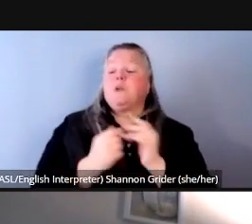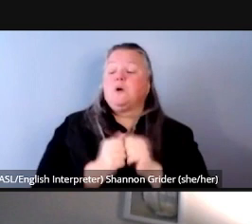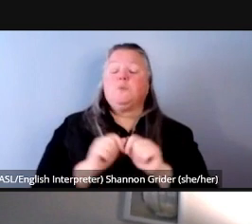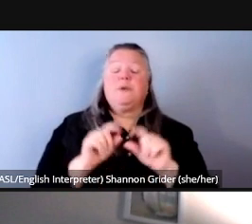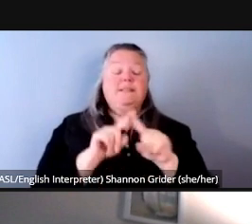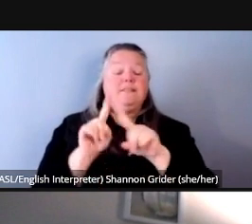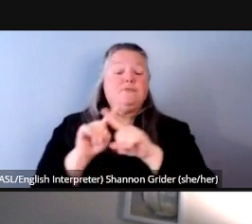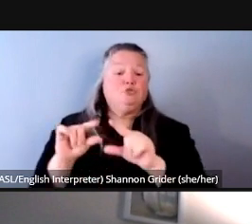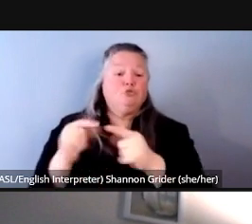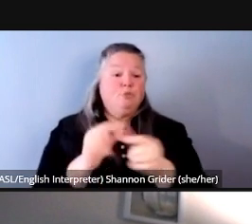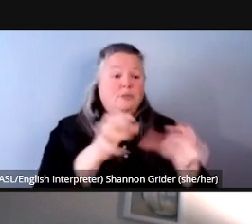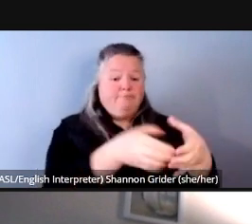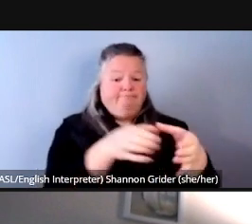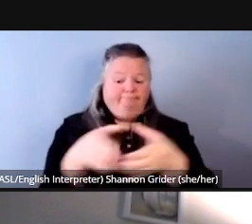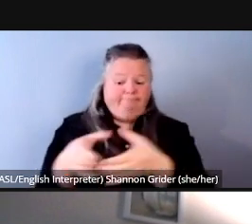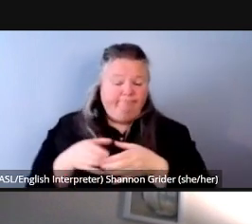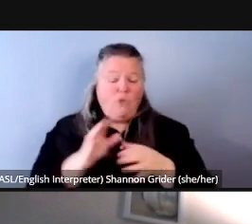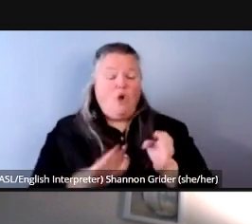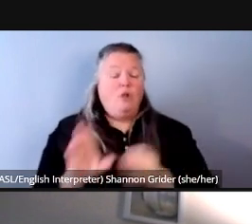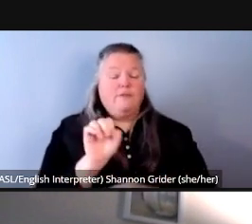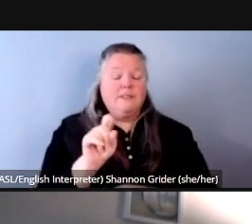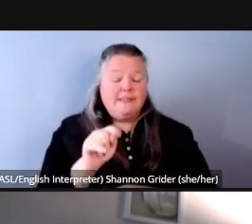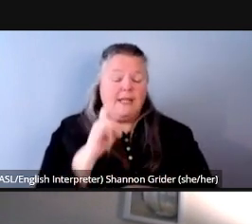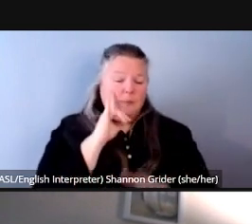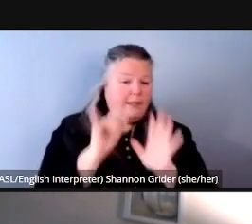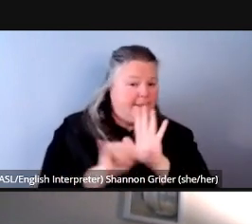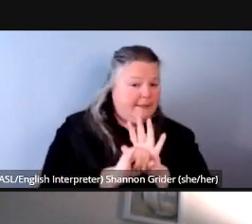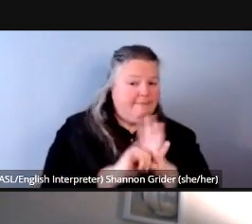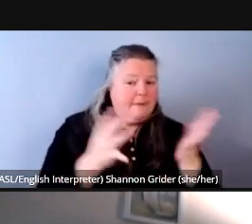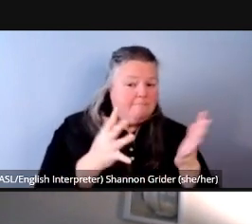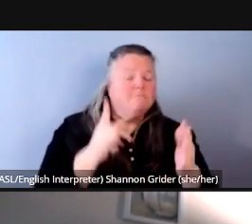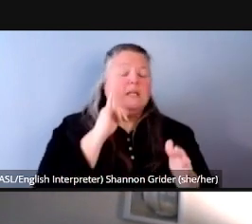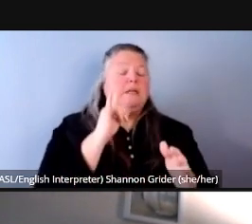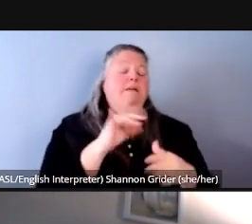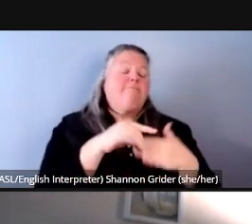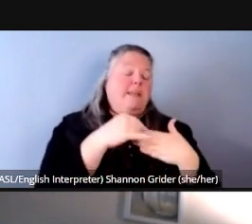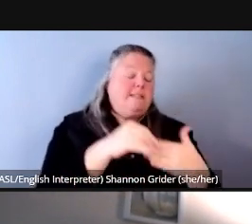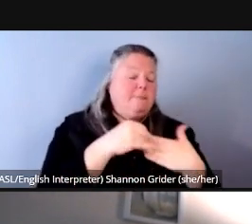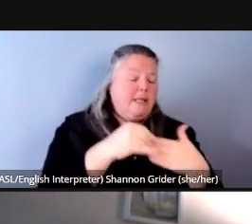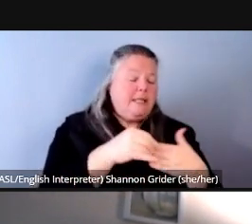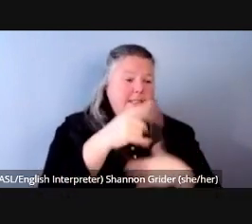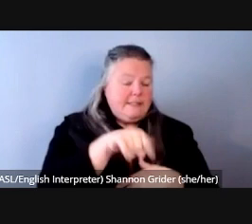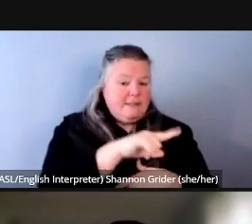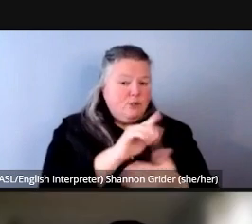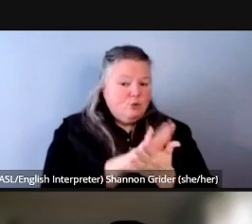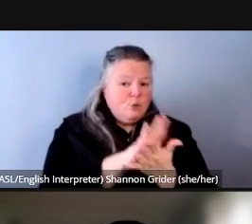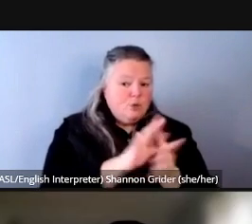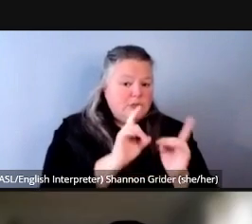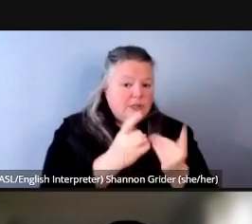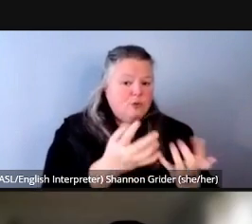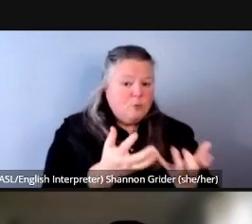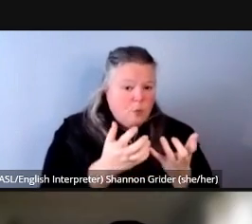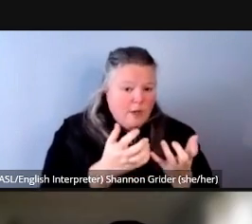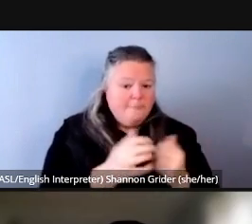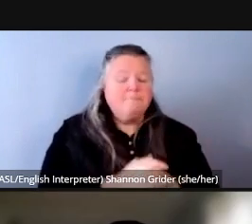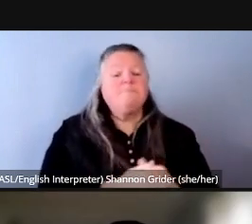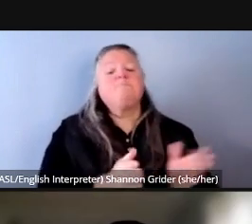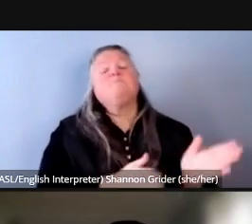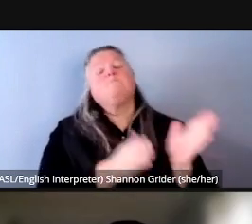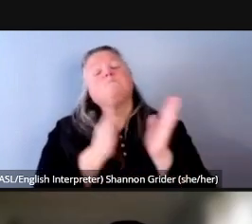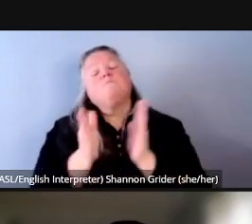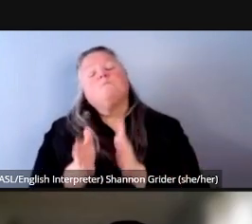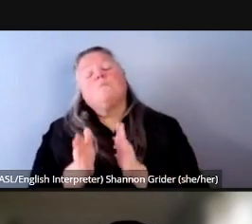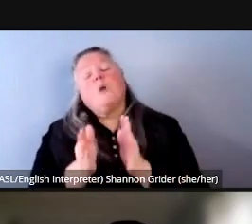those groups, we identified the types of flexibilities that schools and districts were interested in learning more about. And then through